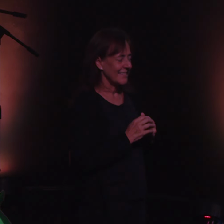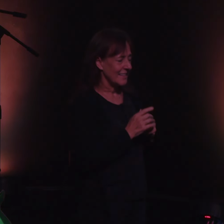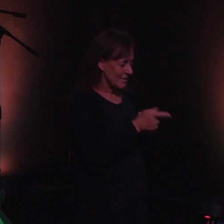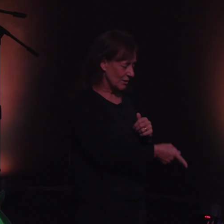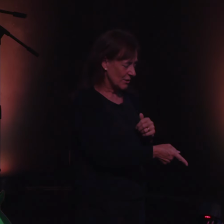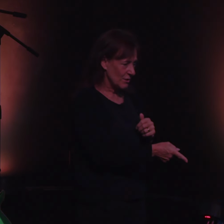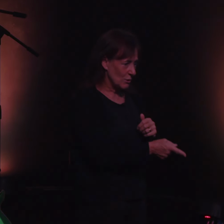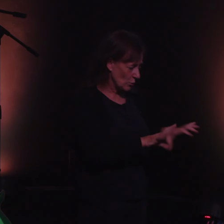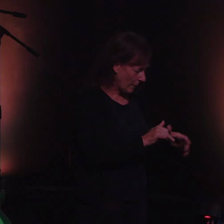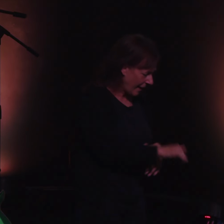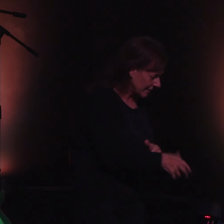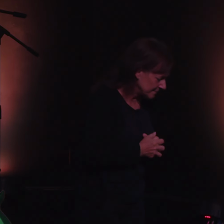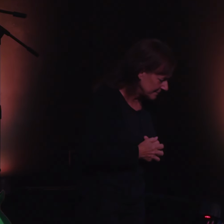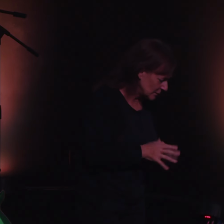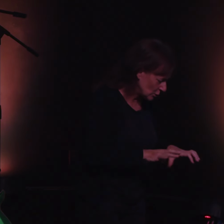Did you do this?